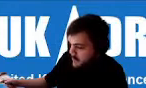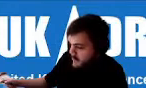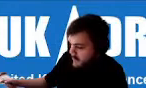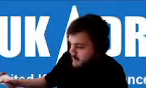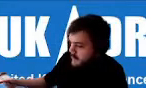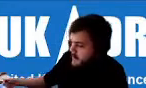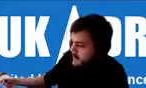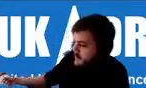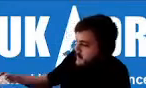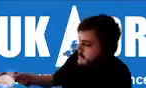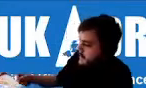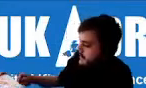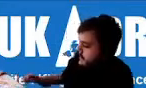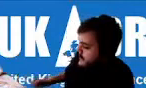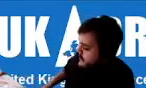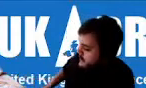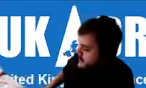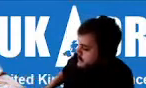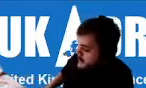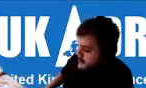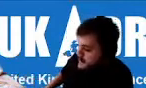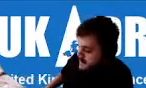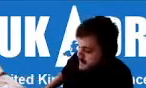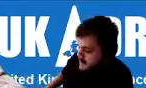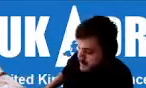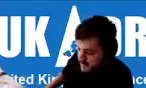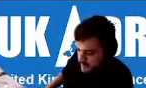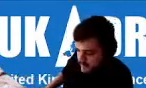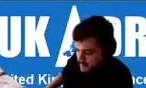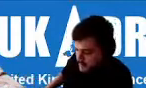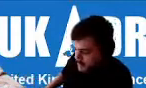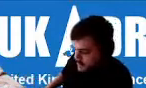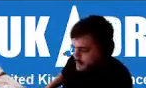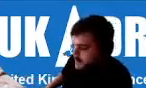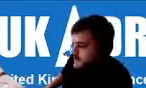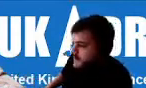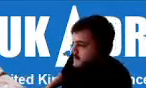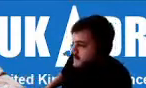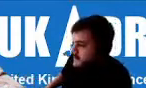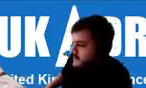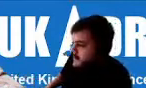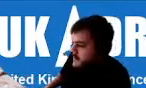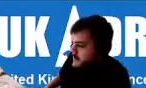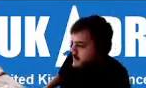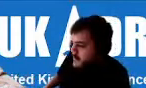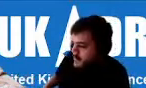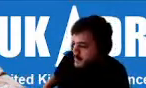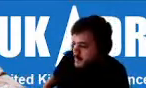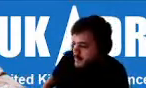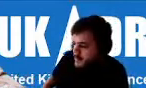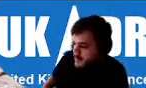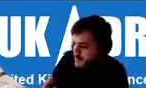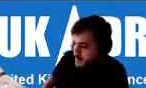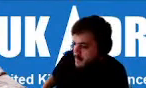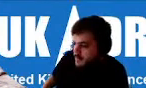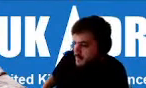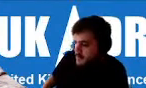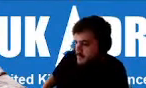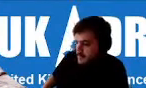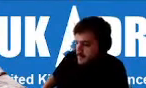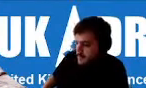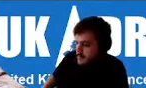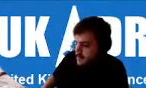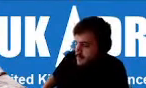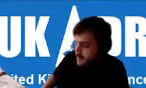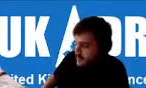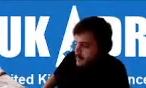to embrace in our community. But the third thing is, it also like it leaves me with a sense